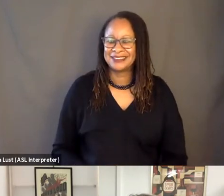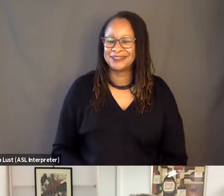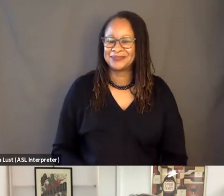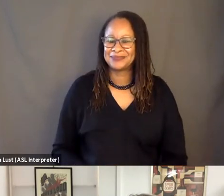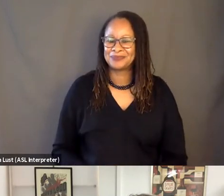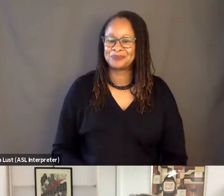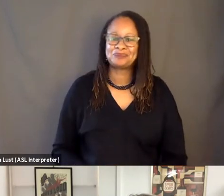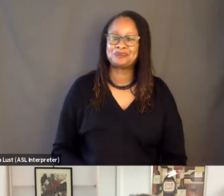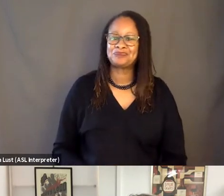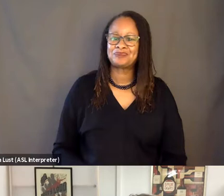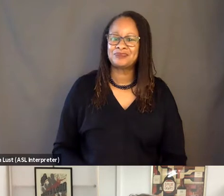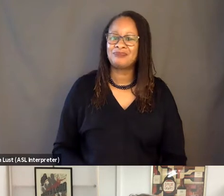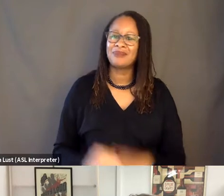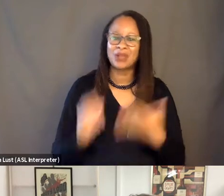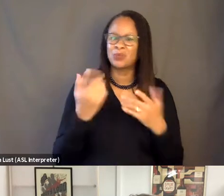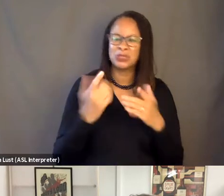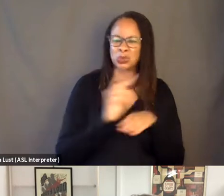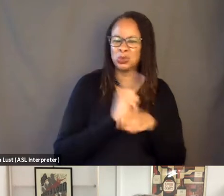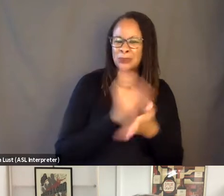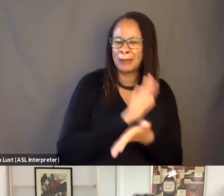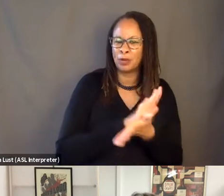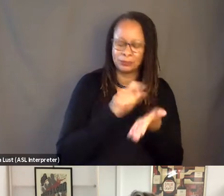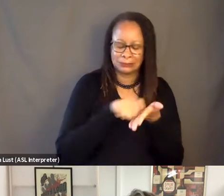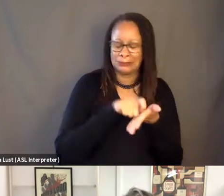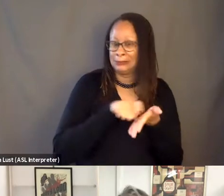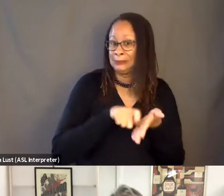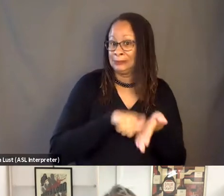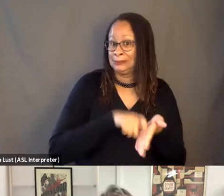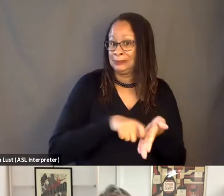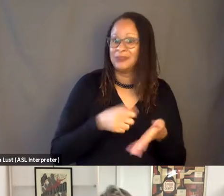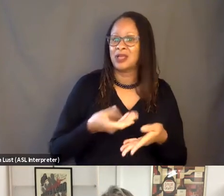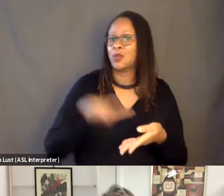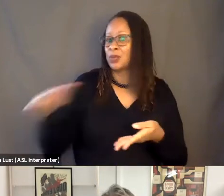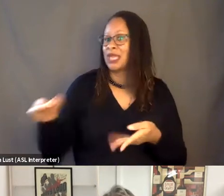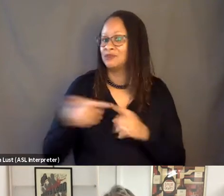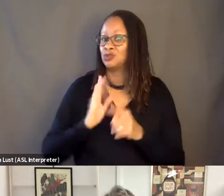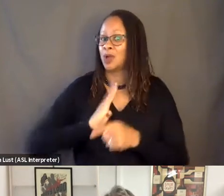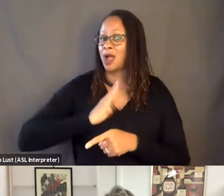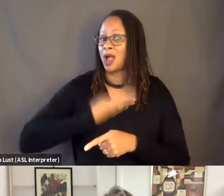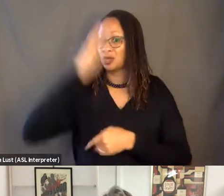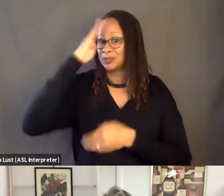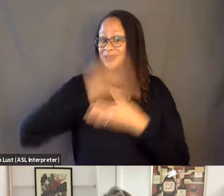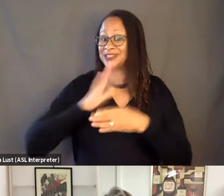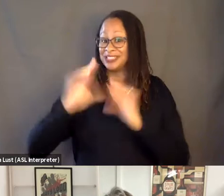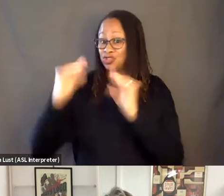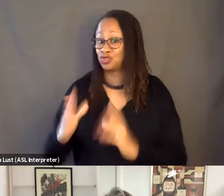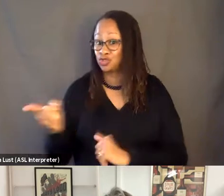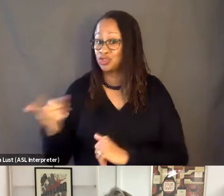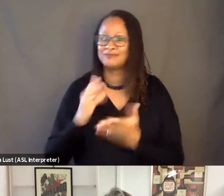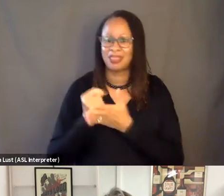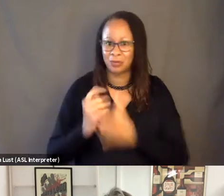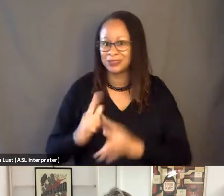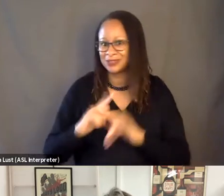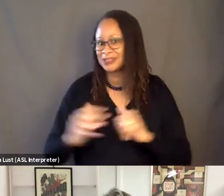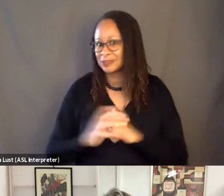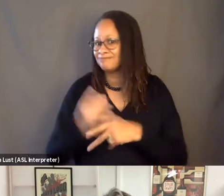handwritten bits of paper, which I then typed up, which we gave to our son's teachers and